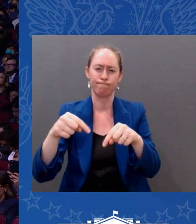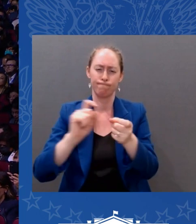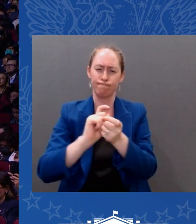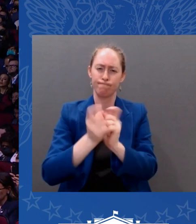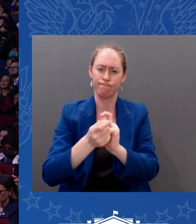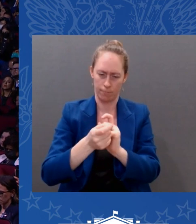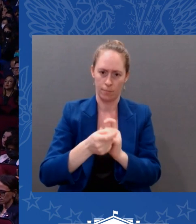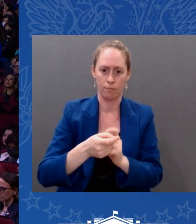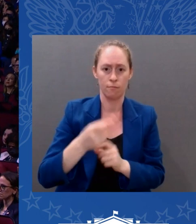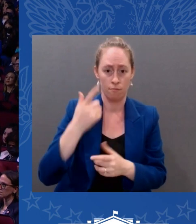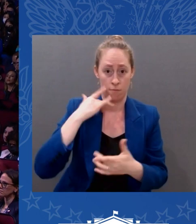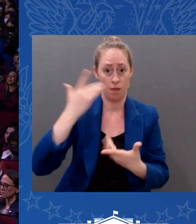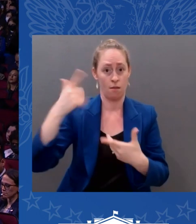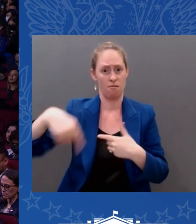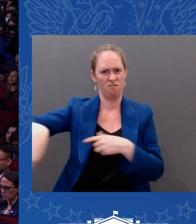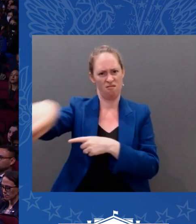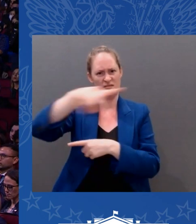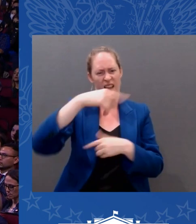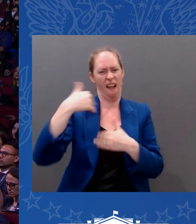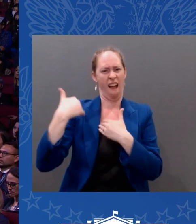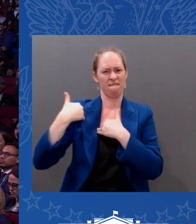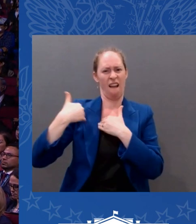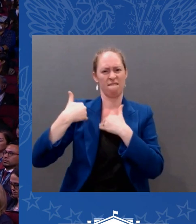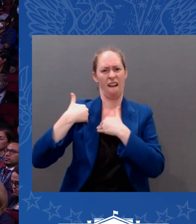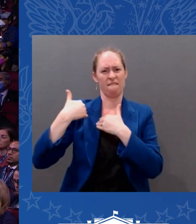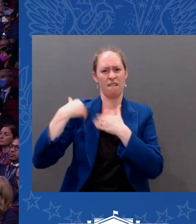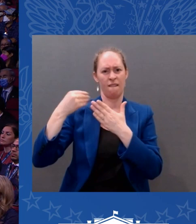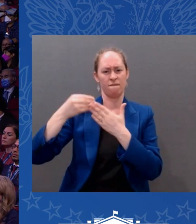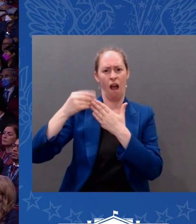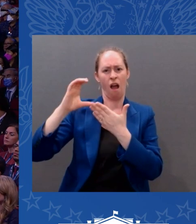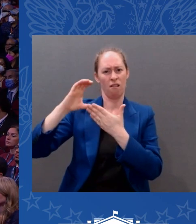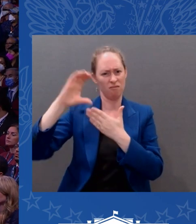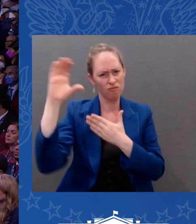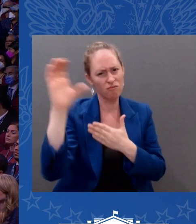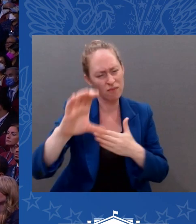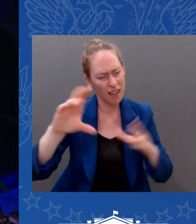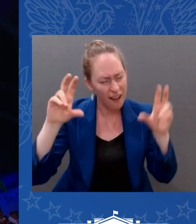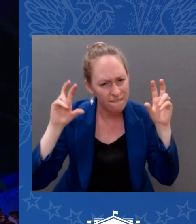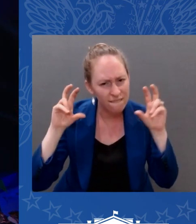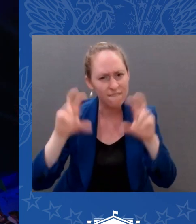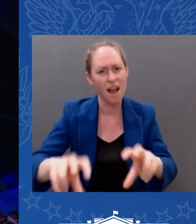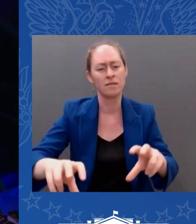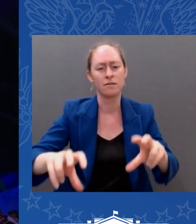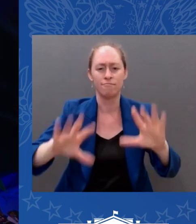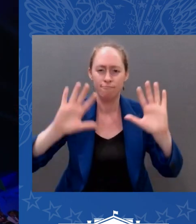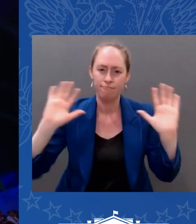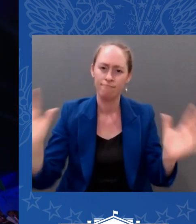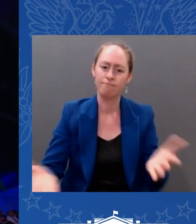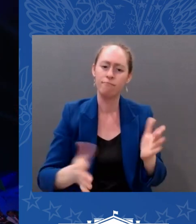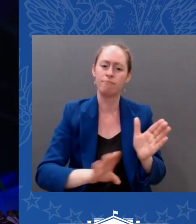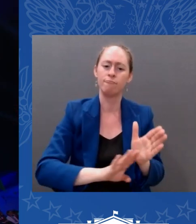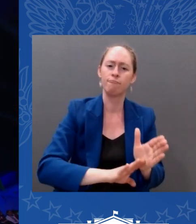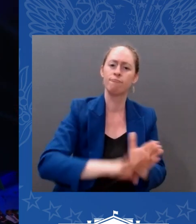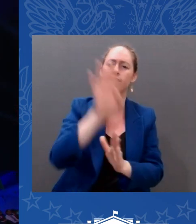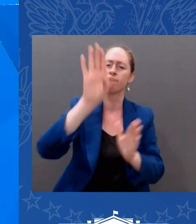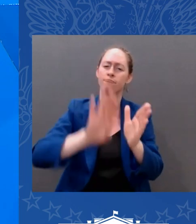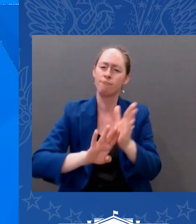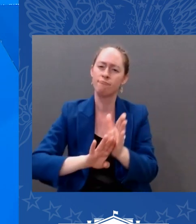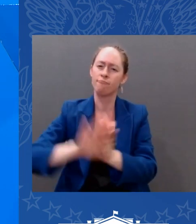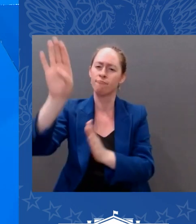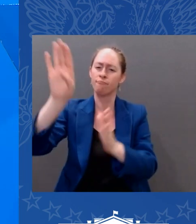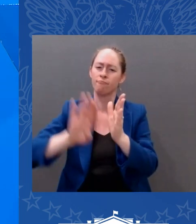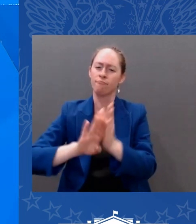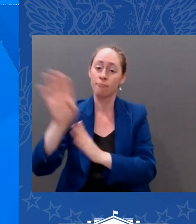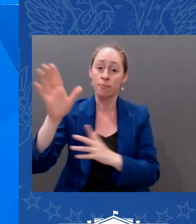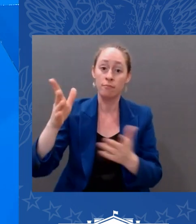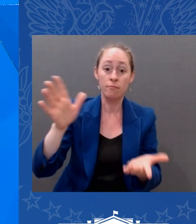the IDB investment, to help capitalize on the critical flow of private capital in the region, especially